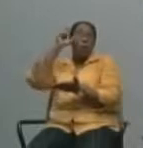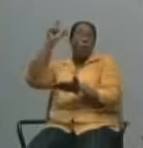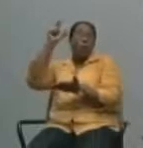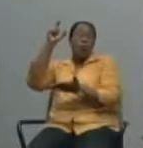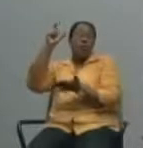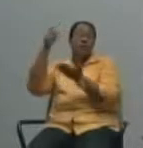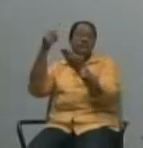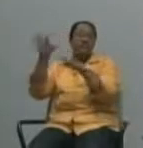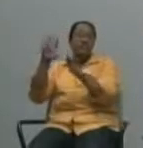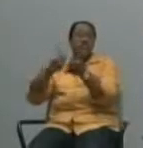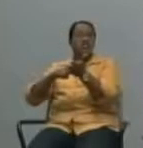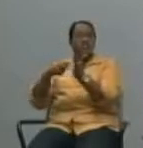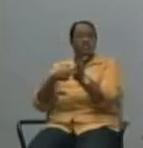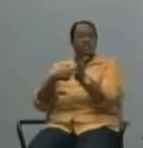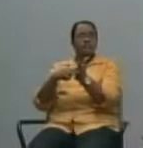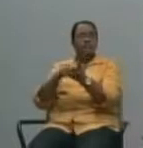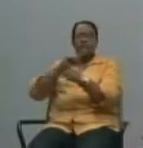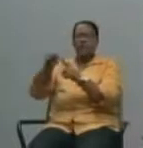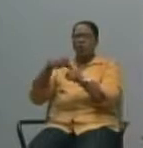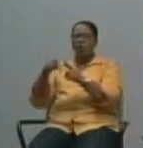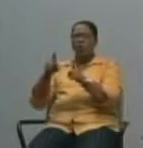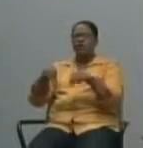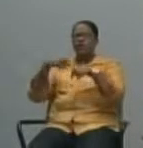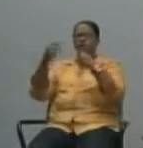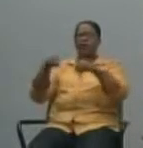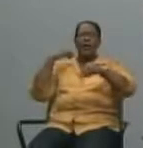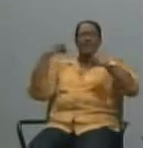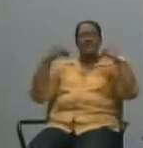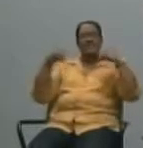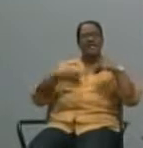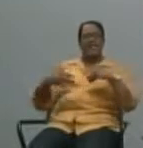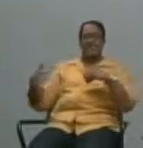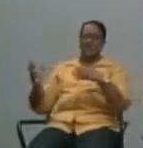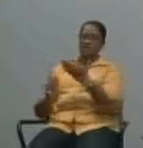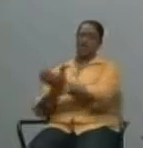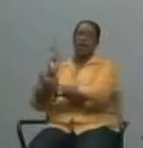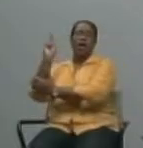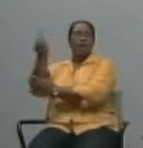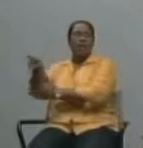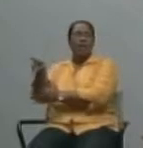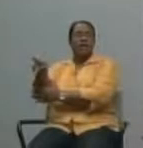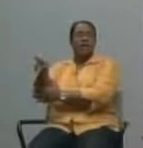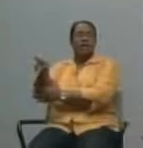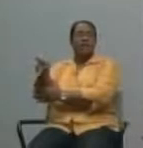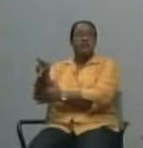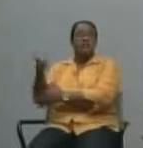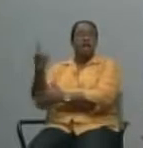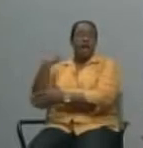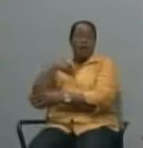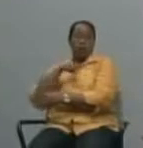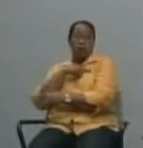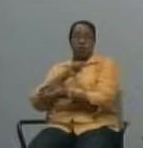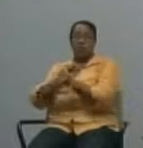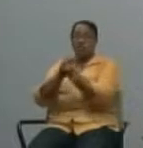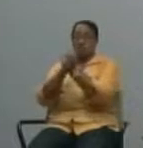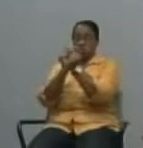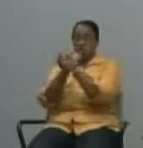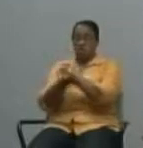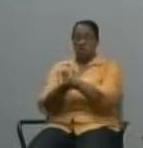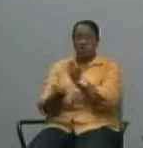and Sabbath so that we can market our wheat?' Then by lowering the bushel, raising the shekel,